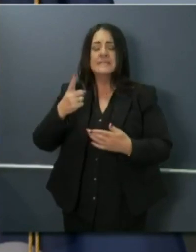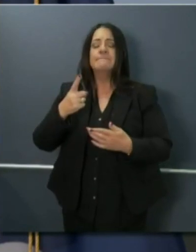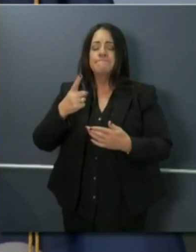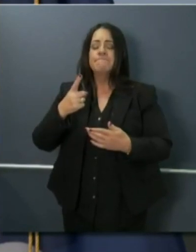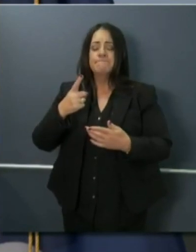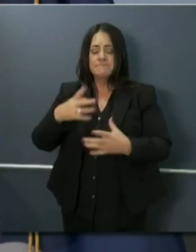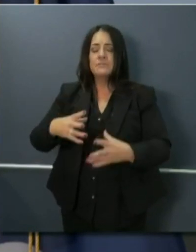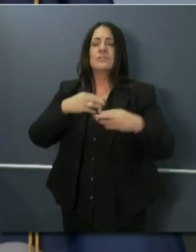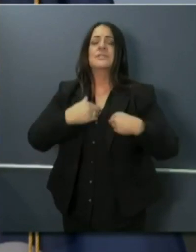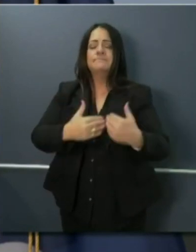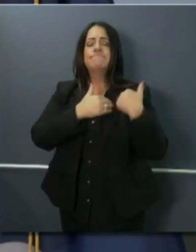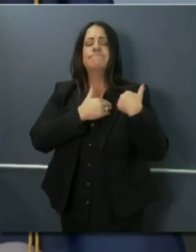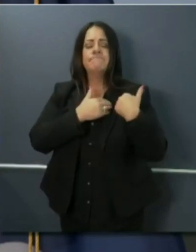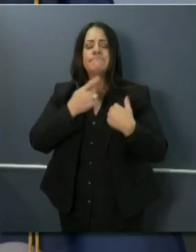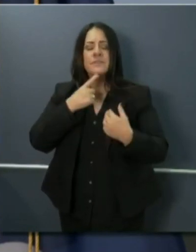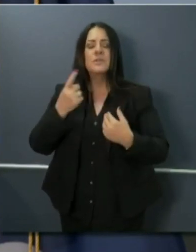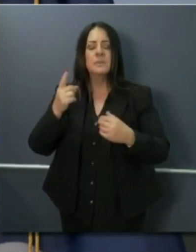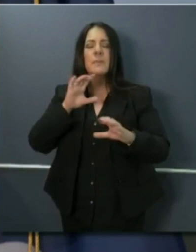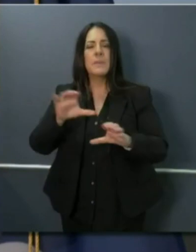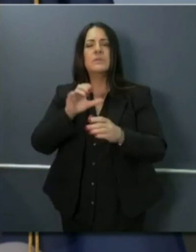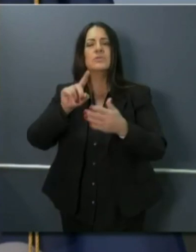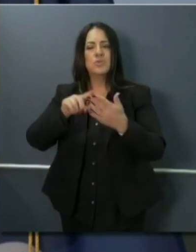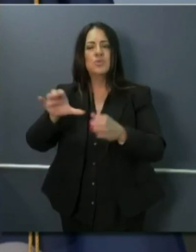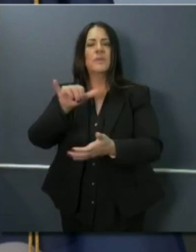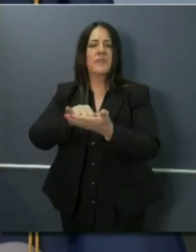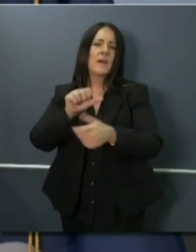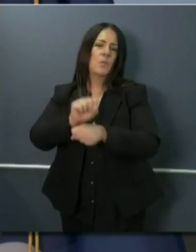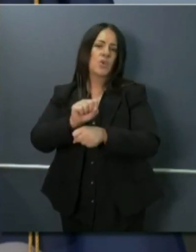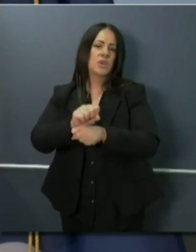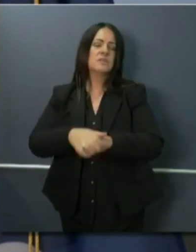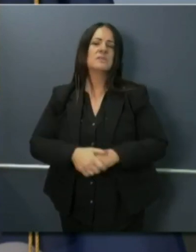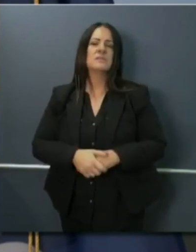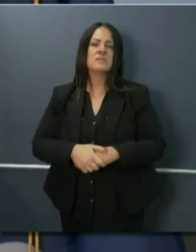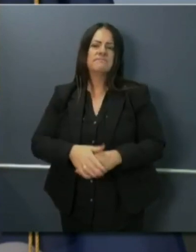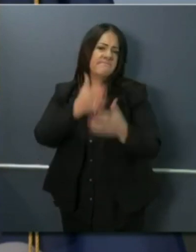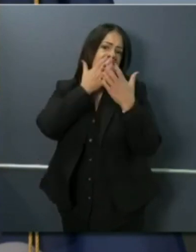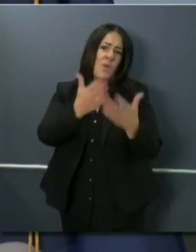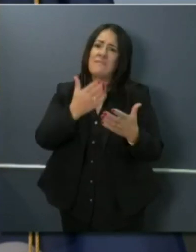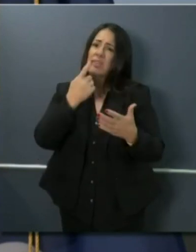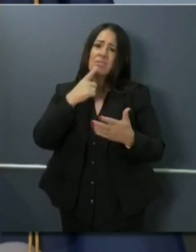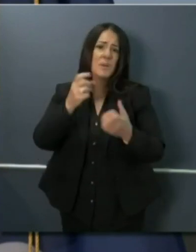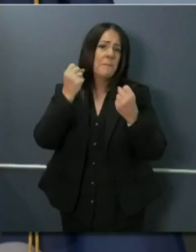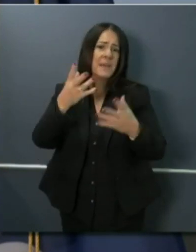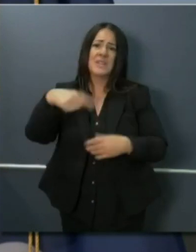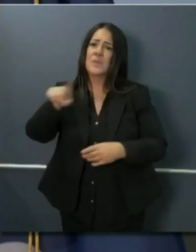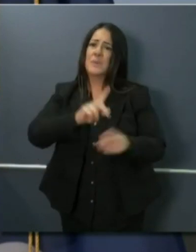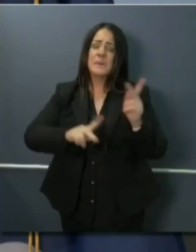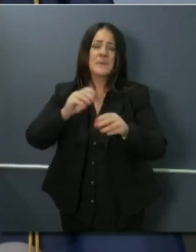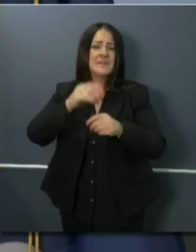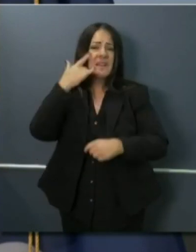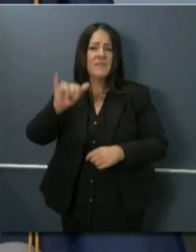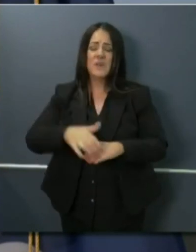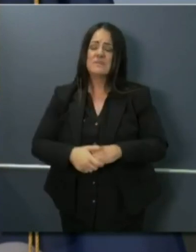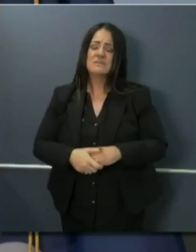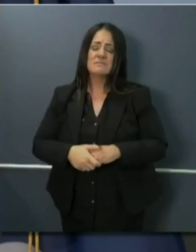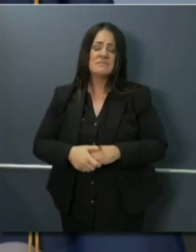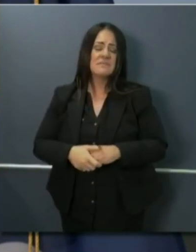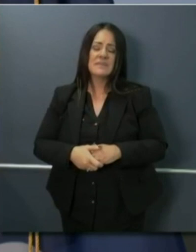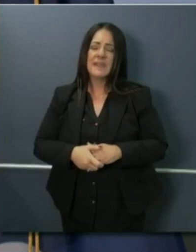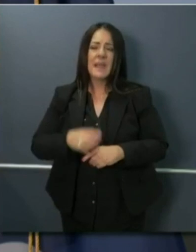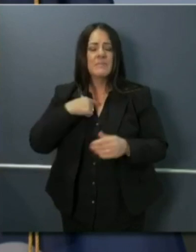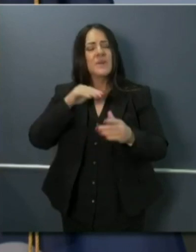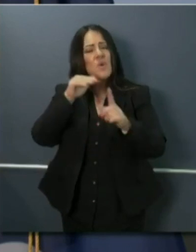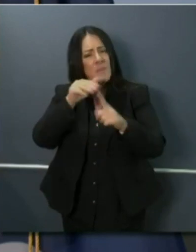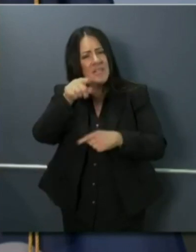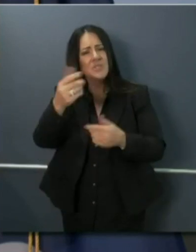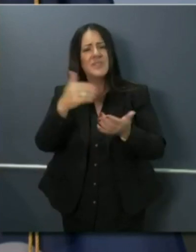want to just thank them personally on behalf of millions of Californians. We're very grateful for your willingness to do so at this moment. And again, I'll remind you,